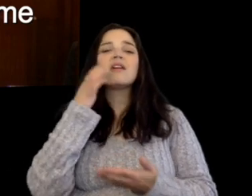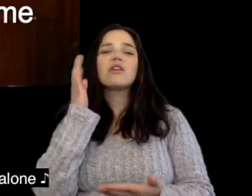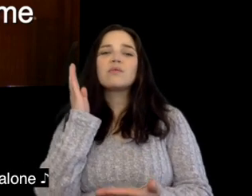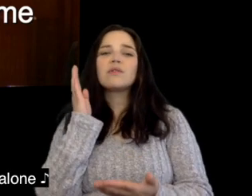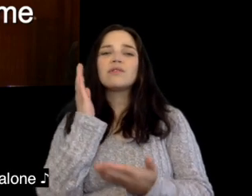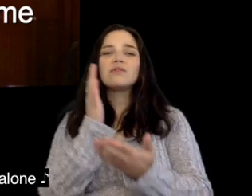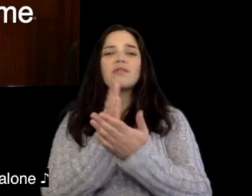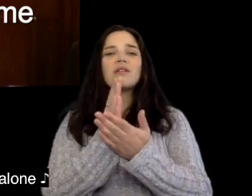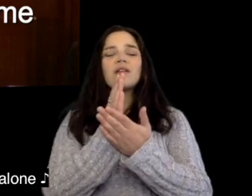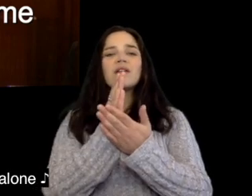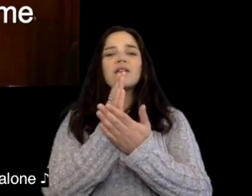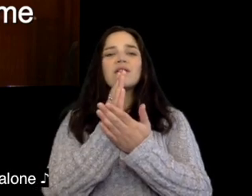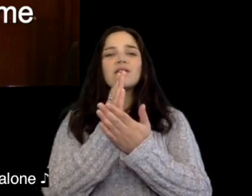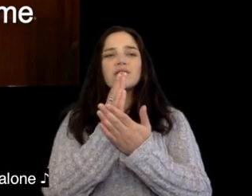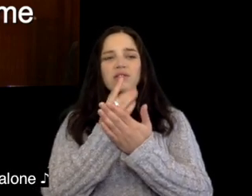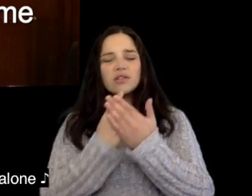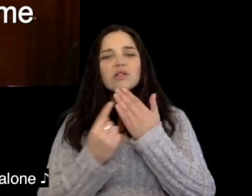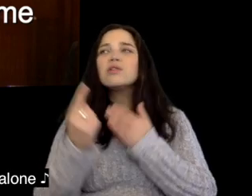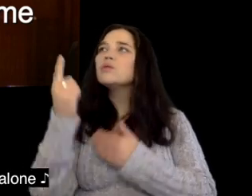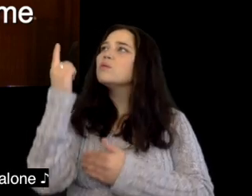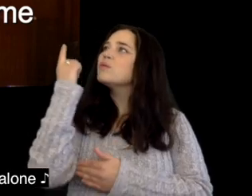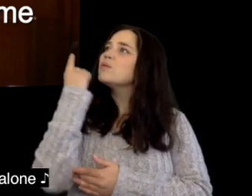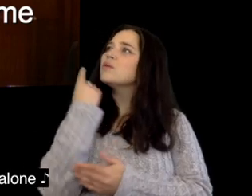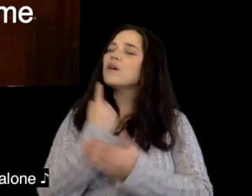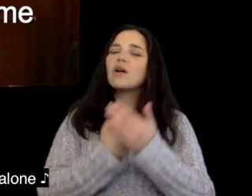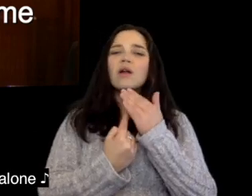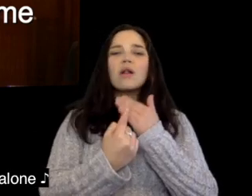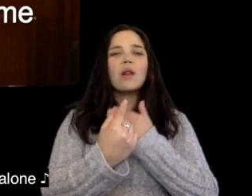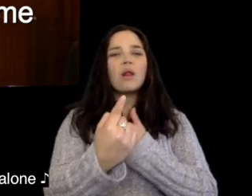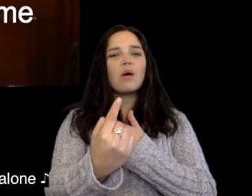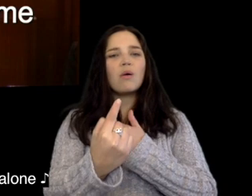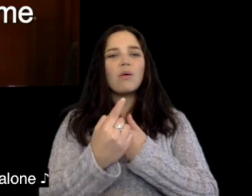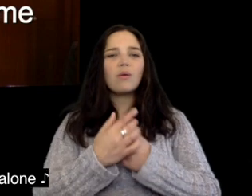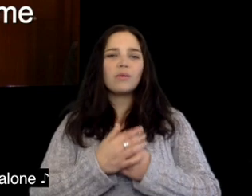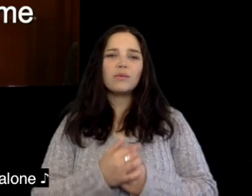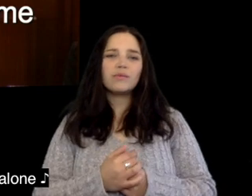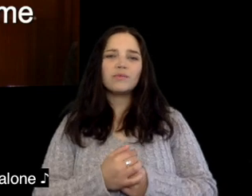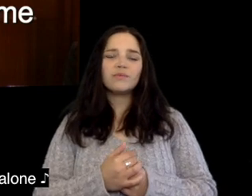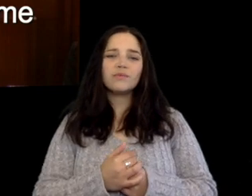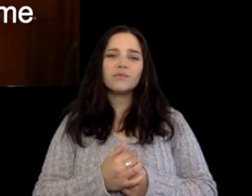alone. And I will trust in you